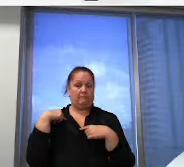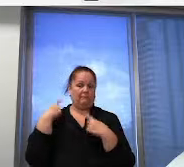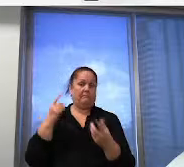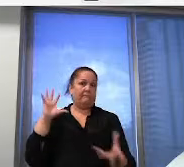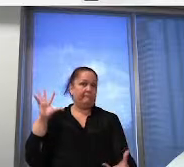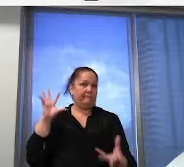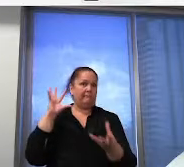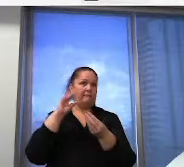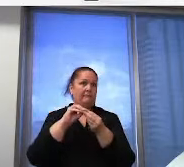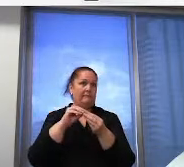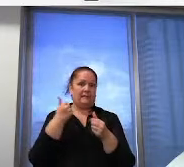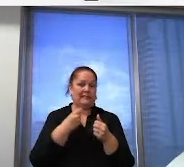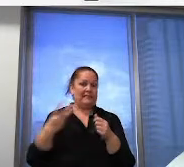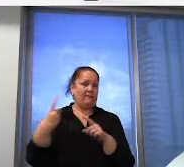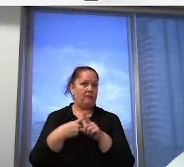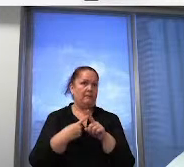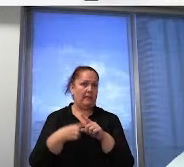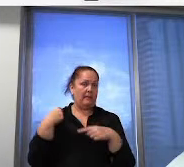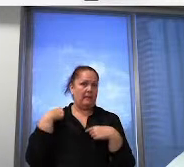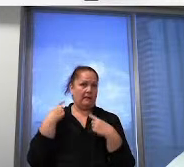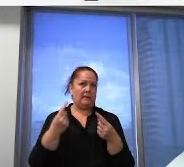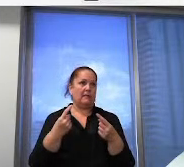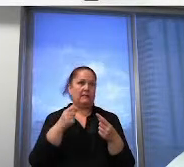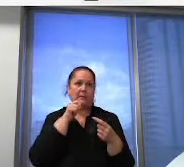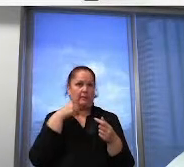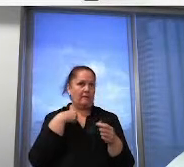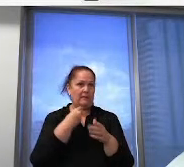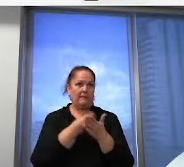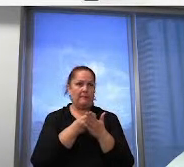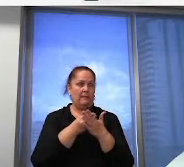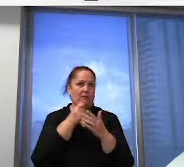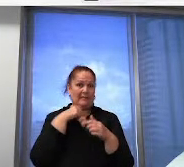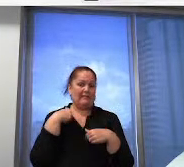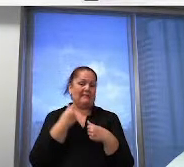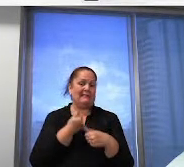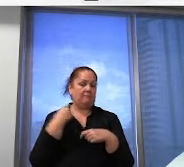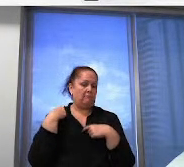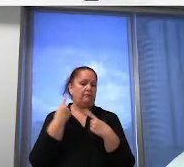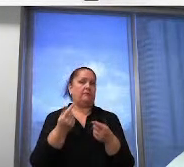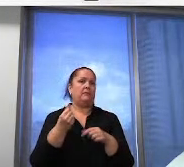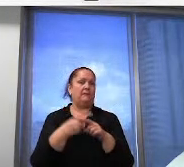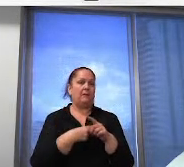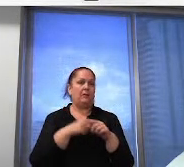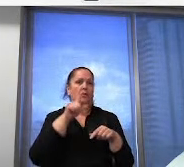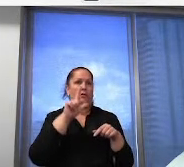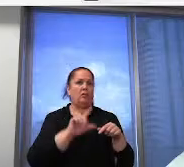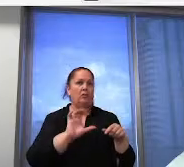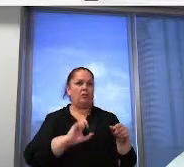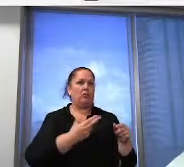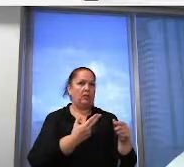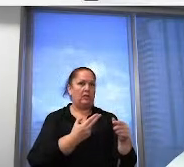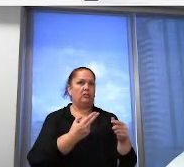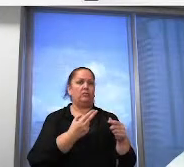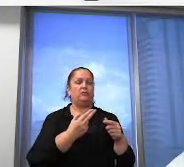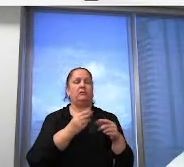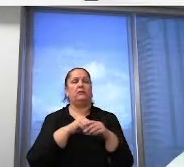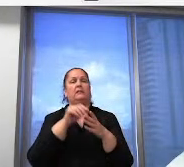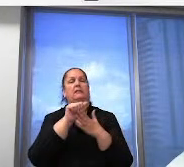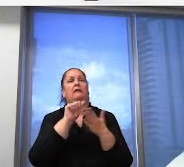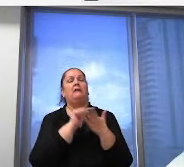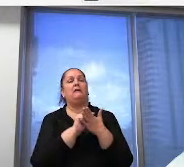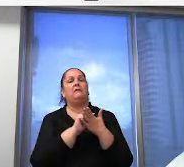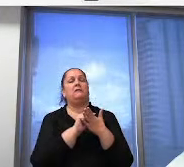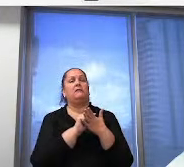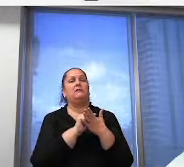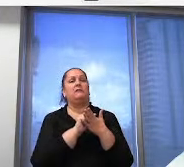that's accrued has happened over several months of underfunding and low cash flows into our